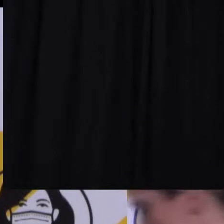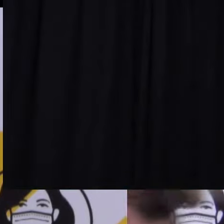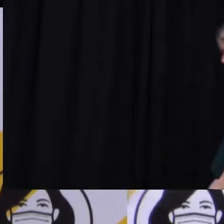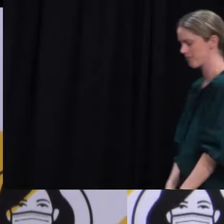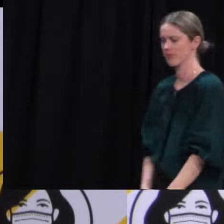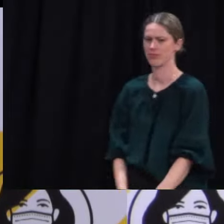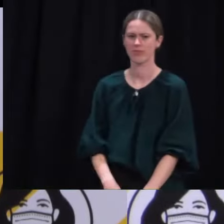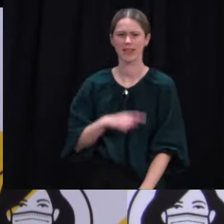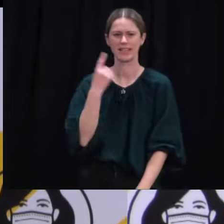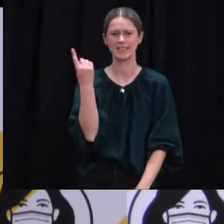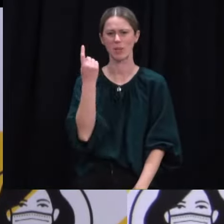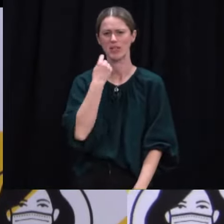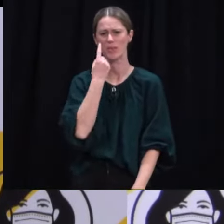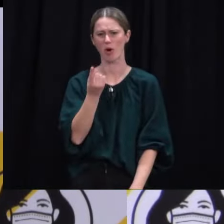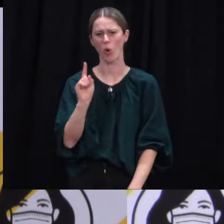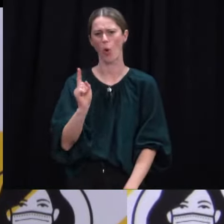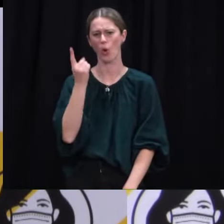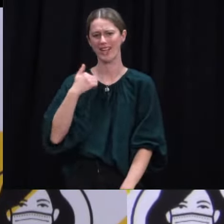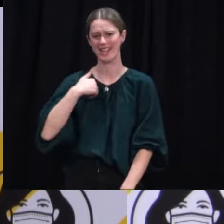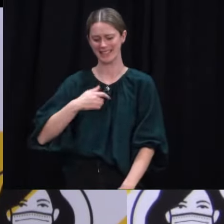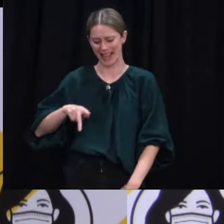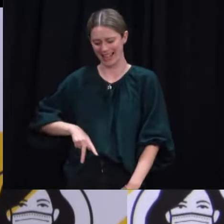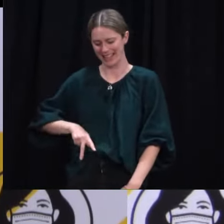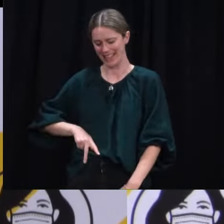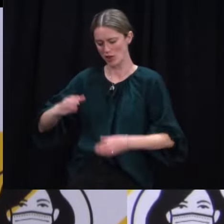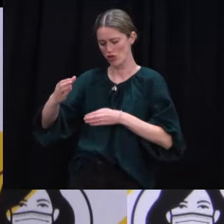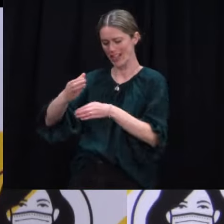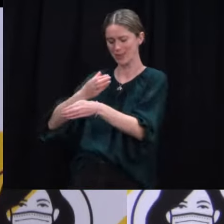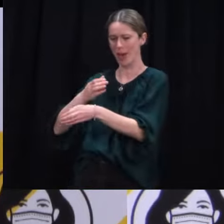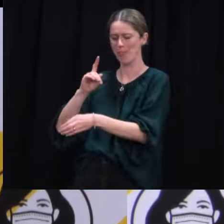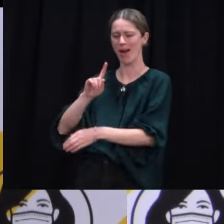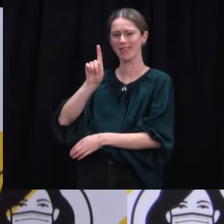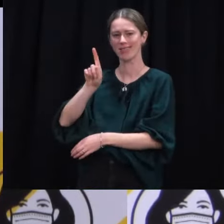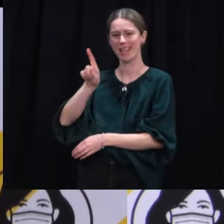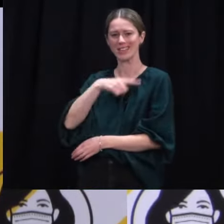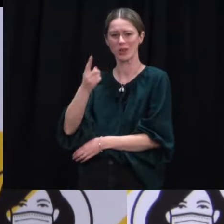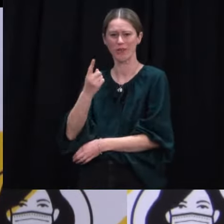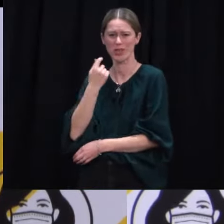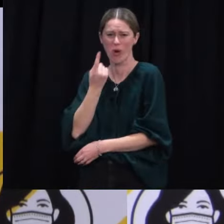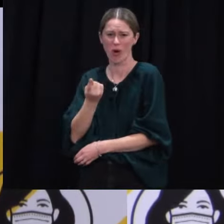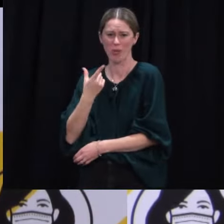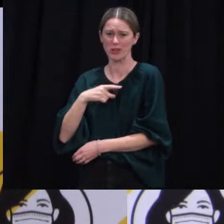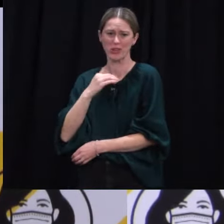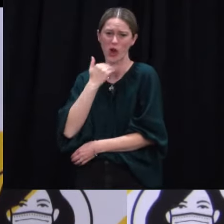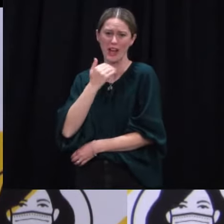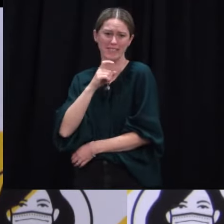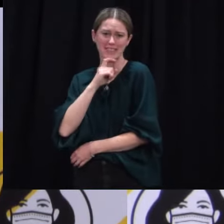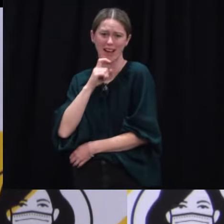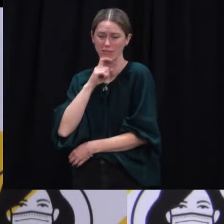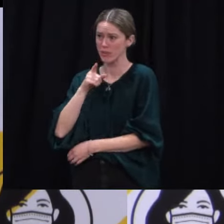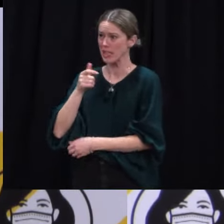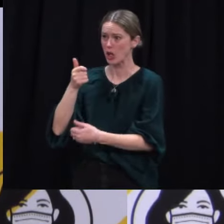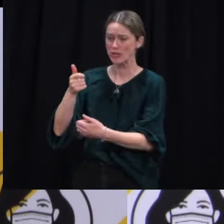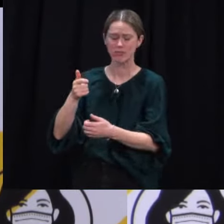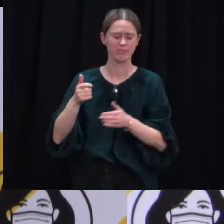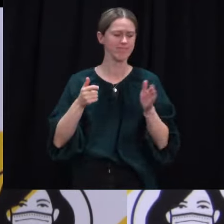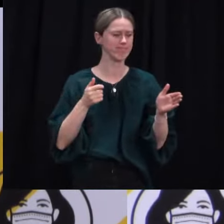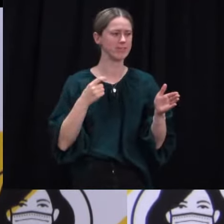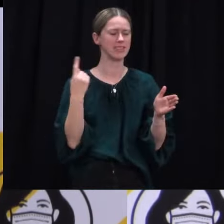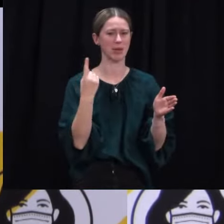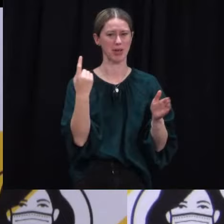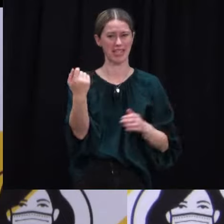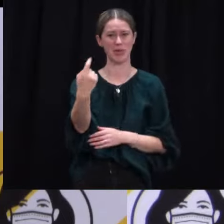DHB doesn't have enough nursing resources. Is that good enough? Yes, so a person emailed me yesterday about this and I